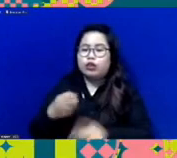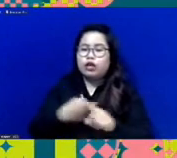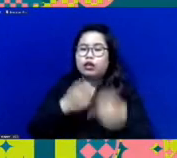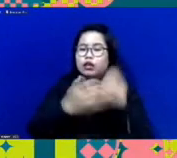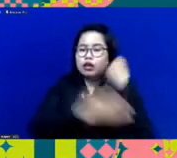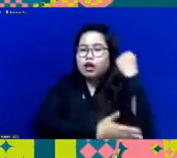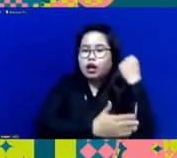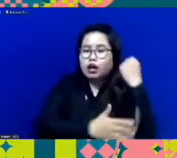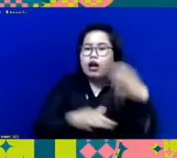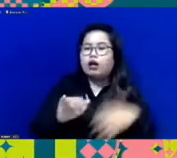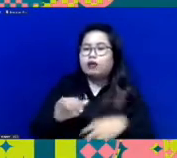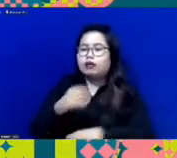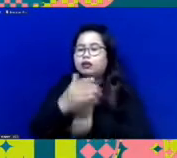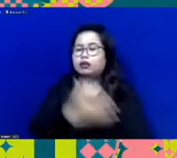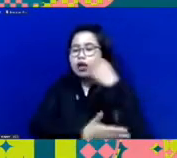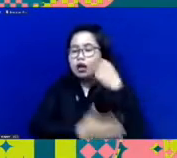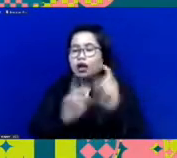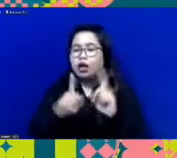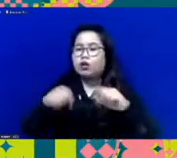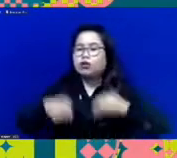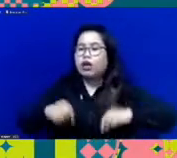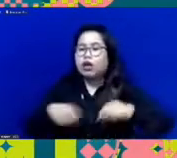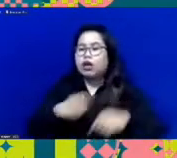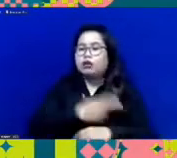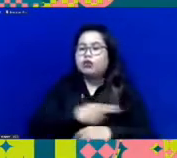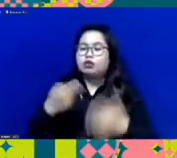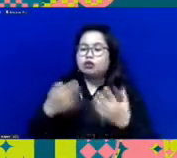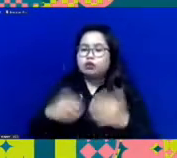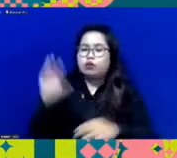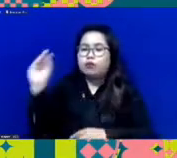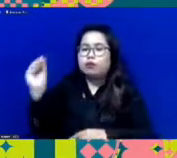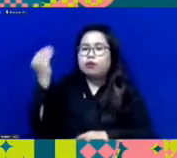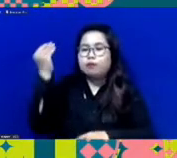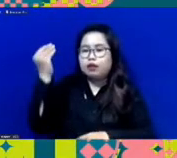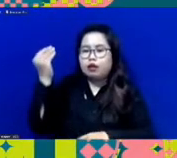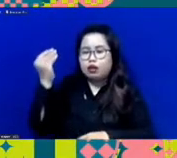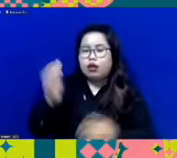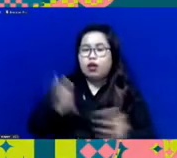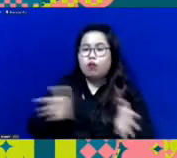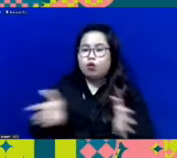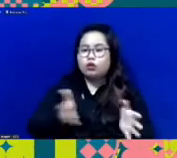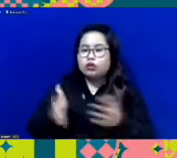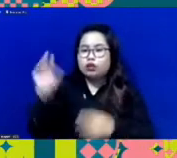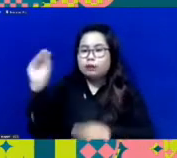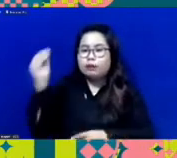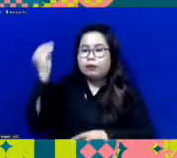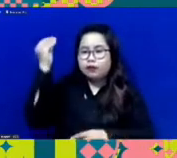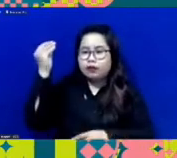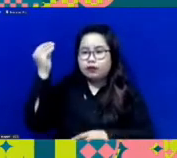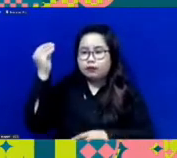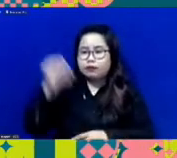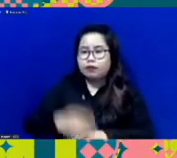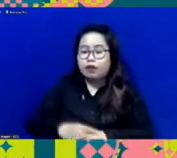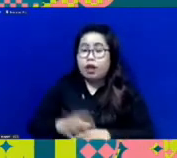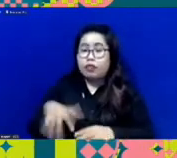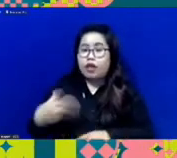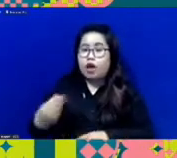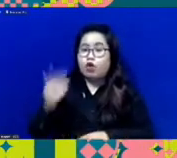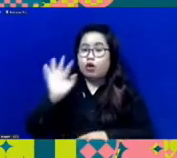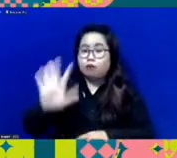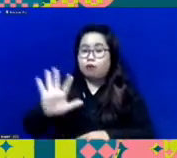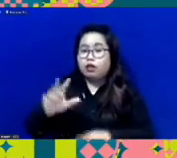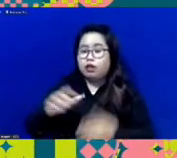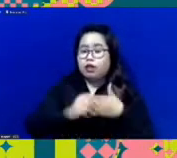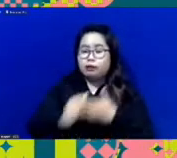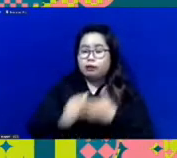year, coincidence that they're all eyes, and you can see there's an eye on the pursuit of making sure that values is at the